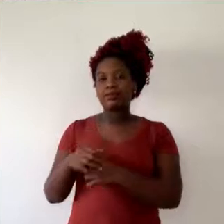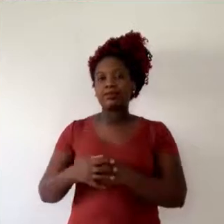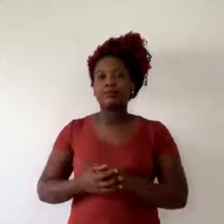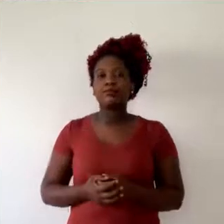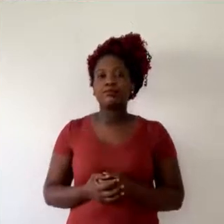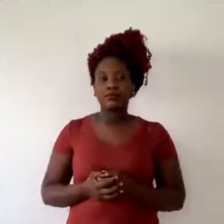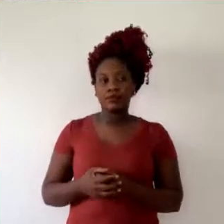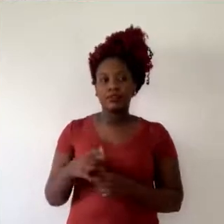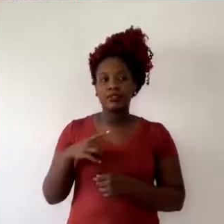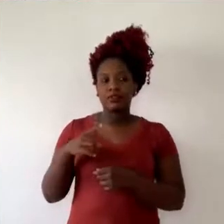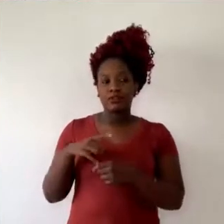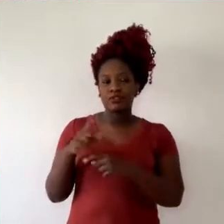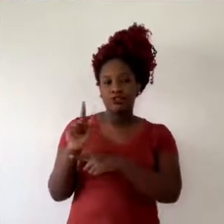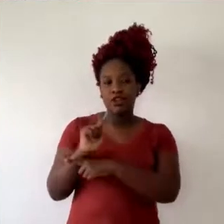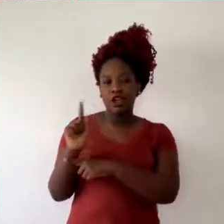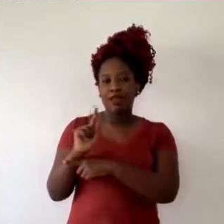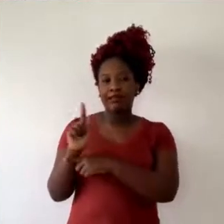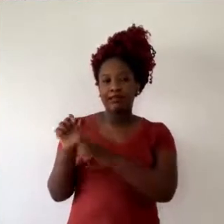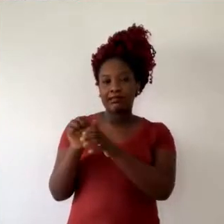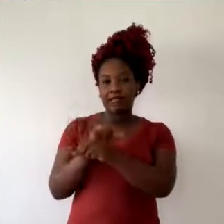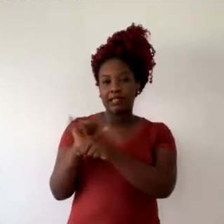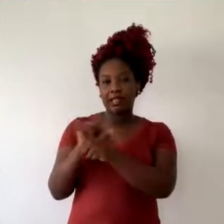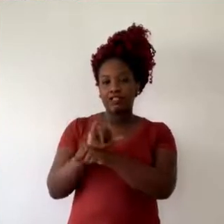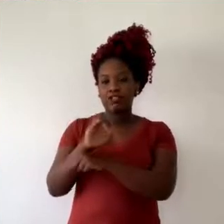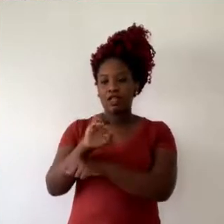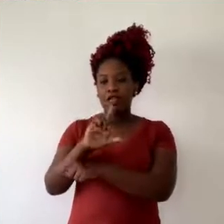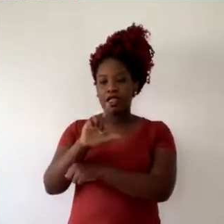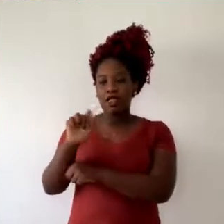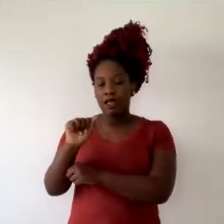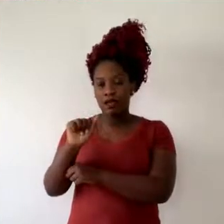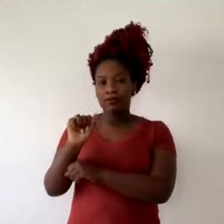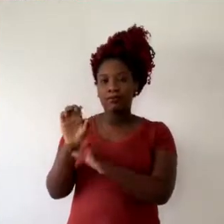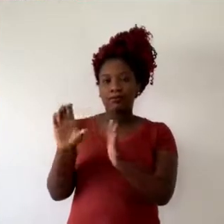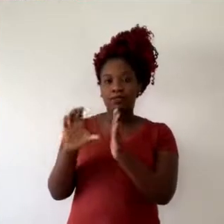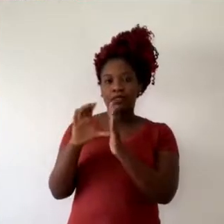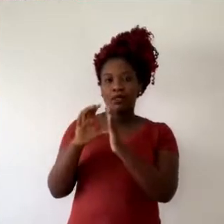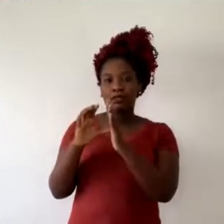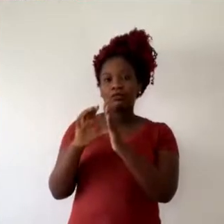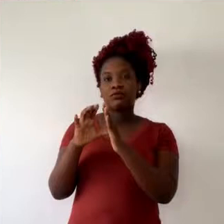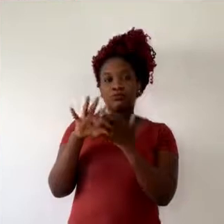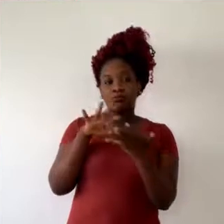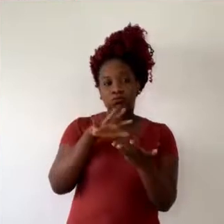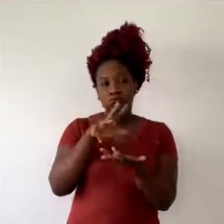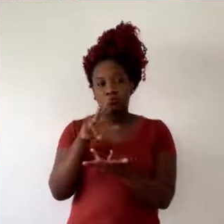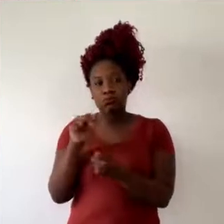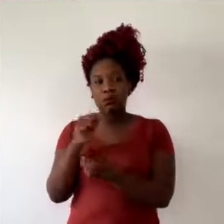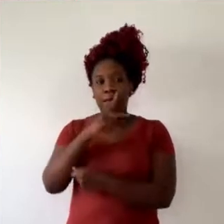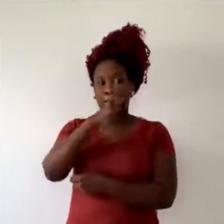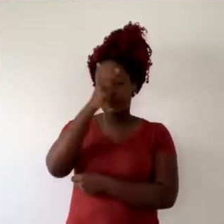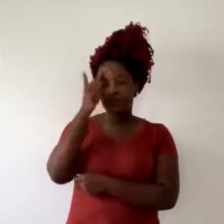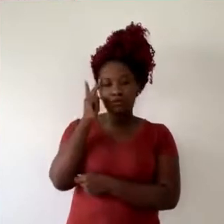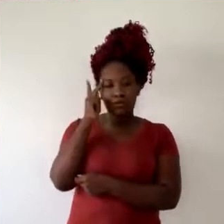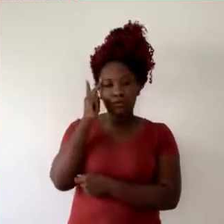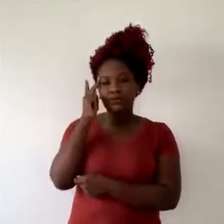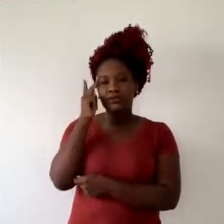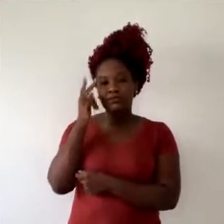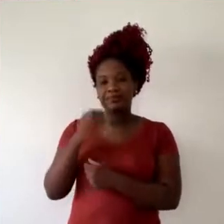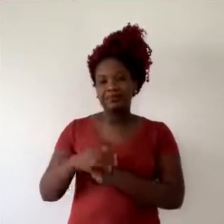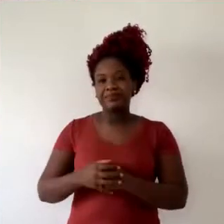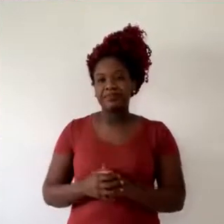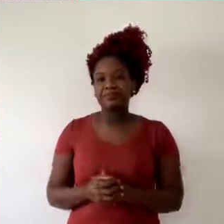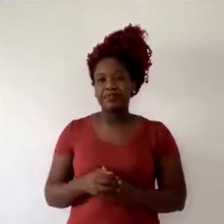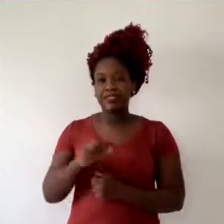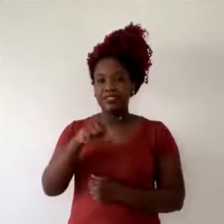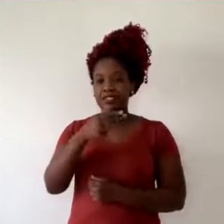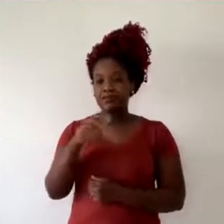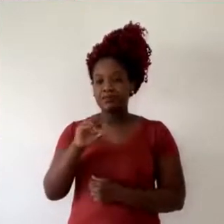in universities abroad. And she manages ELA, a global community of LGBTQI+, and non-binary people. Marina